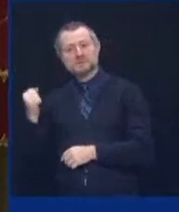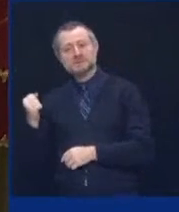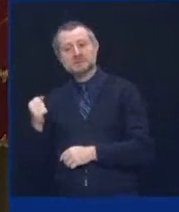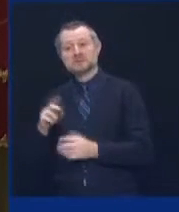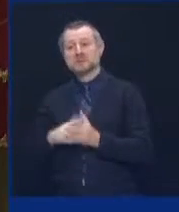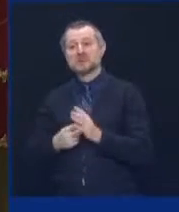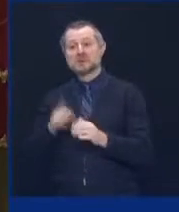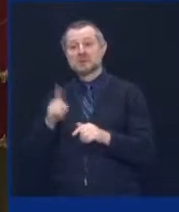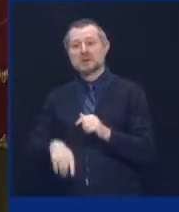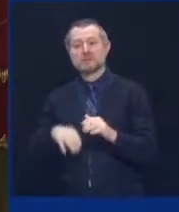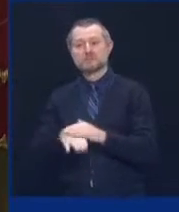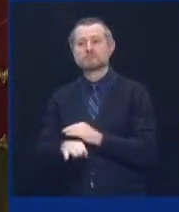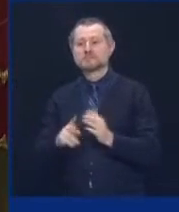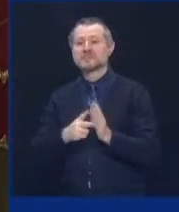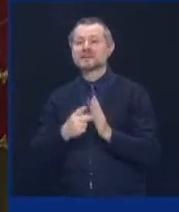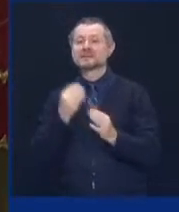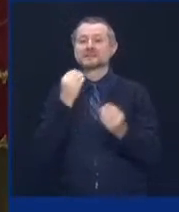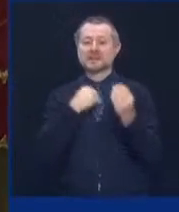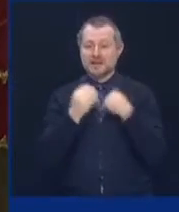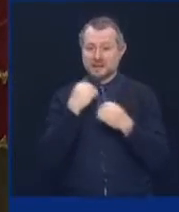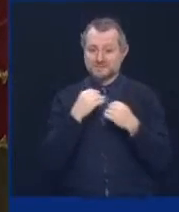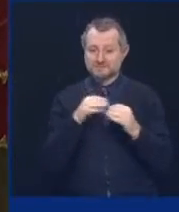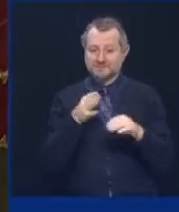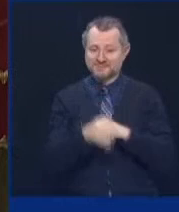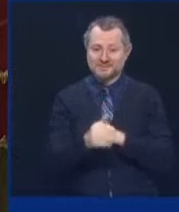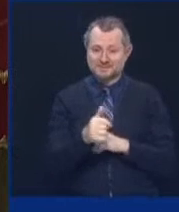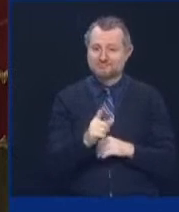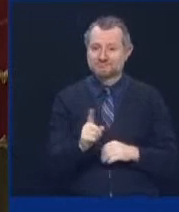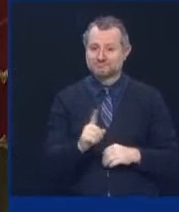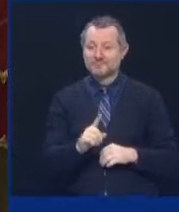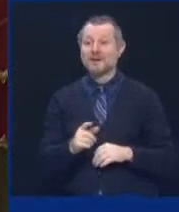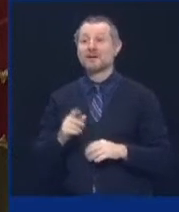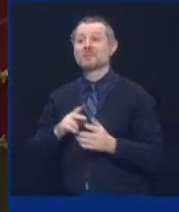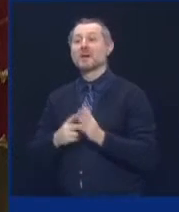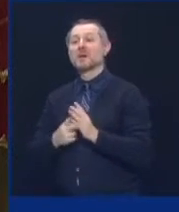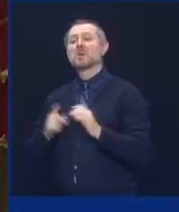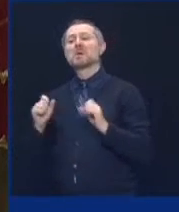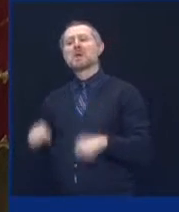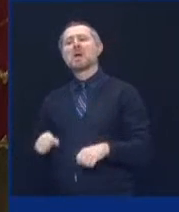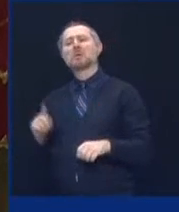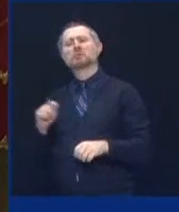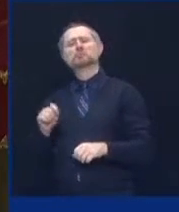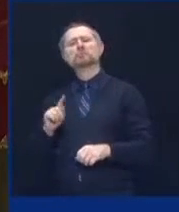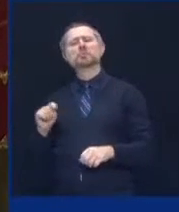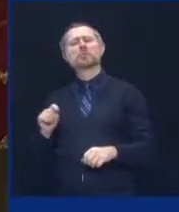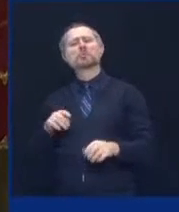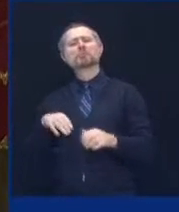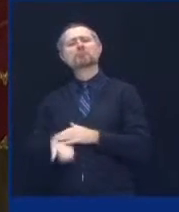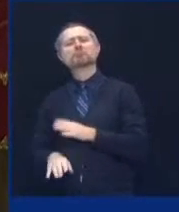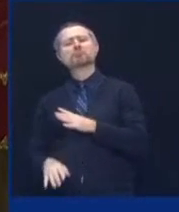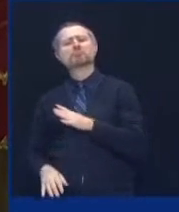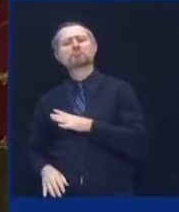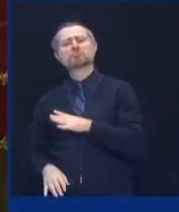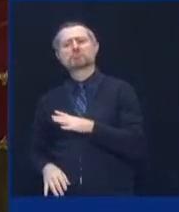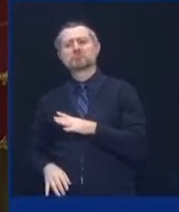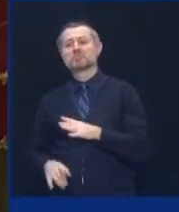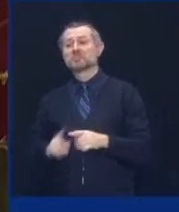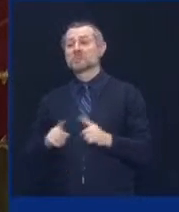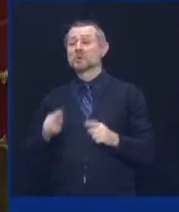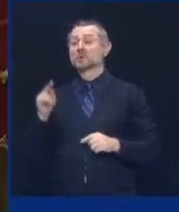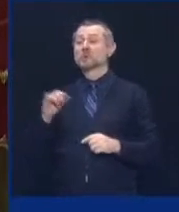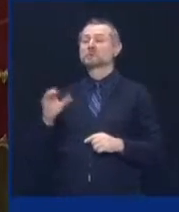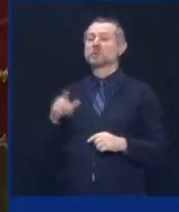for dining purposes and not for the purposes of the bathroom. The city issued what they issued yesterday without consulting us or asking